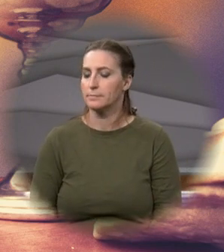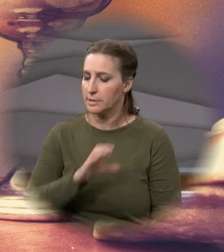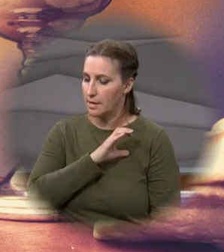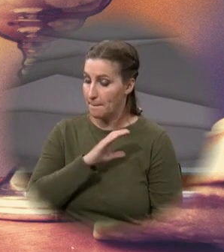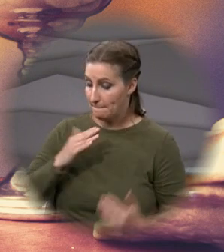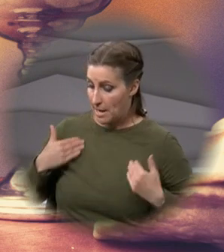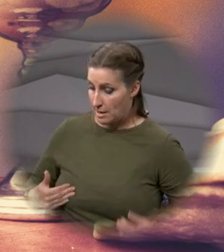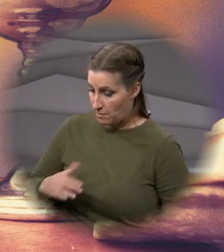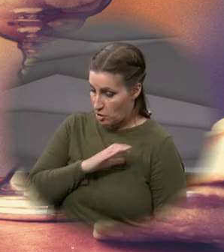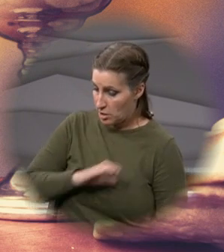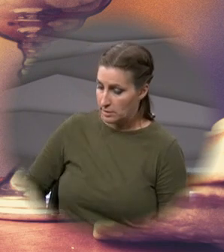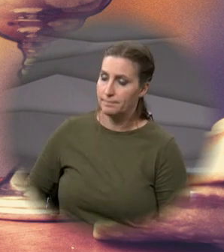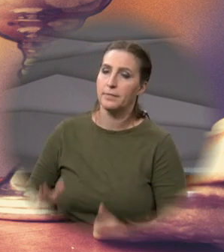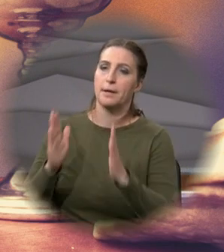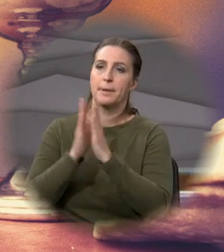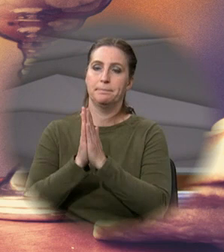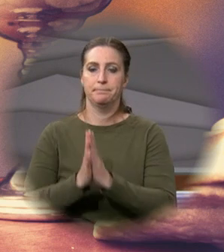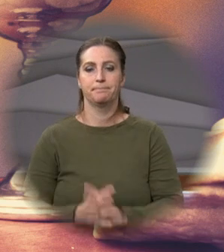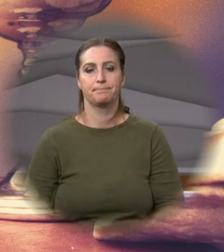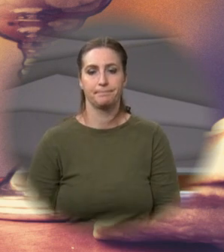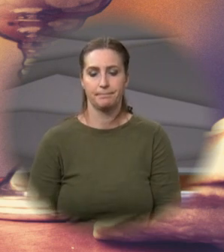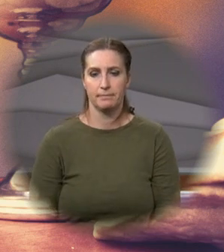The body of Christ. Amen.